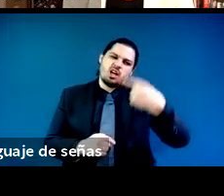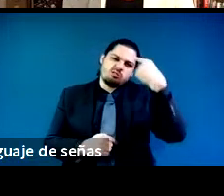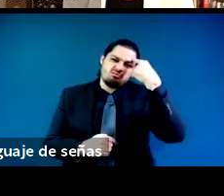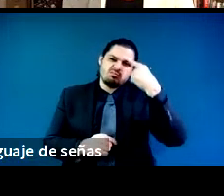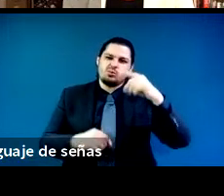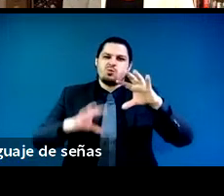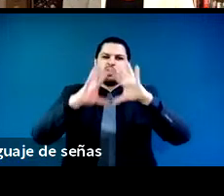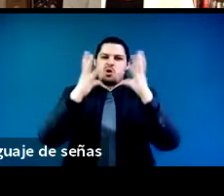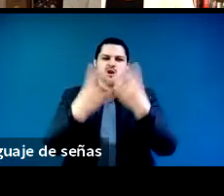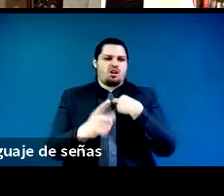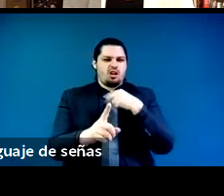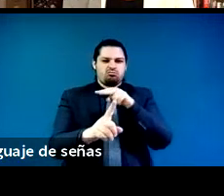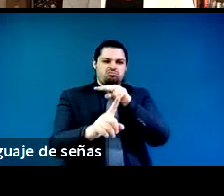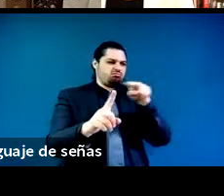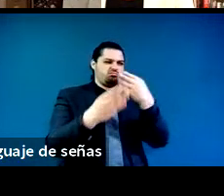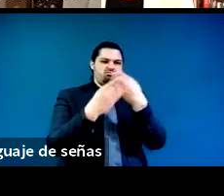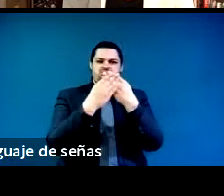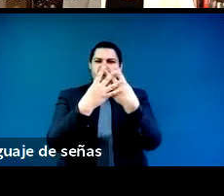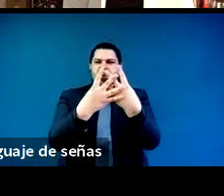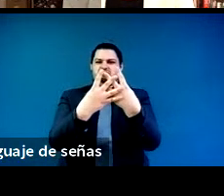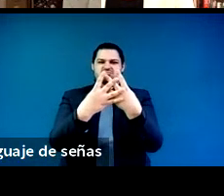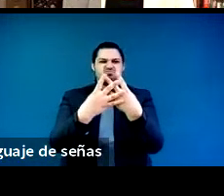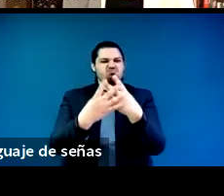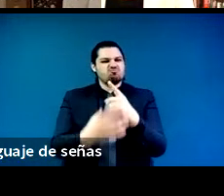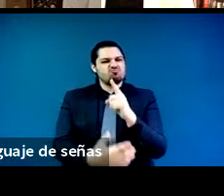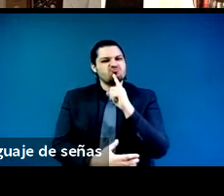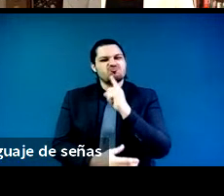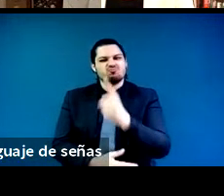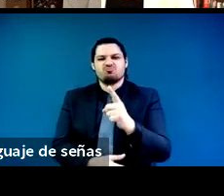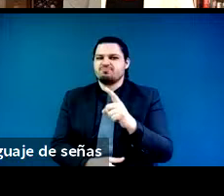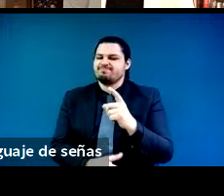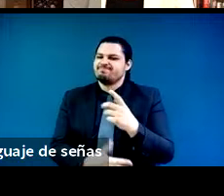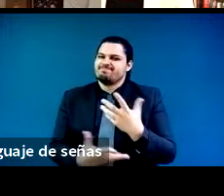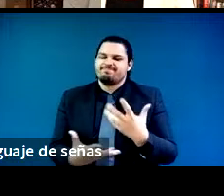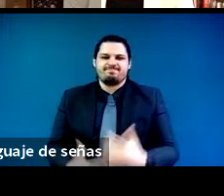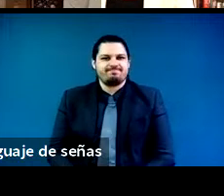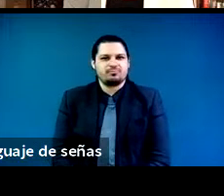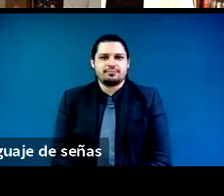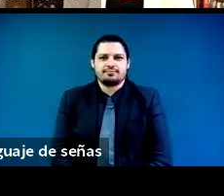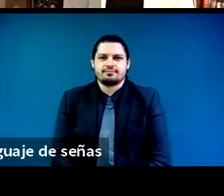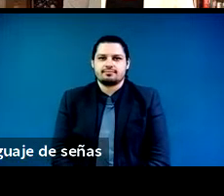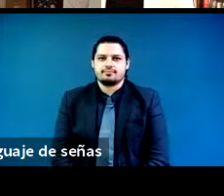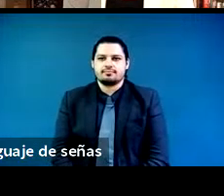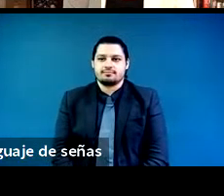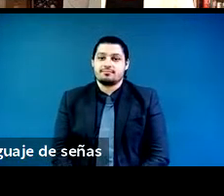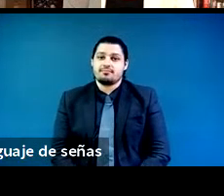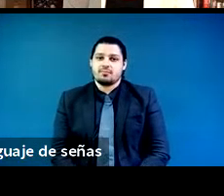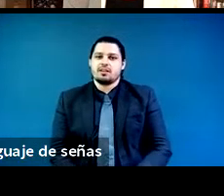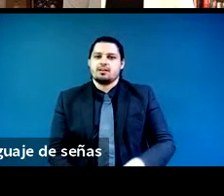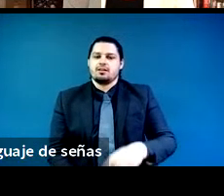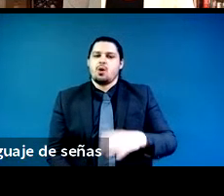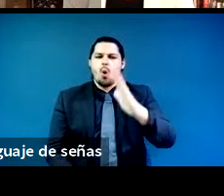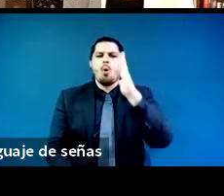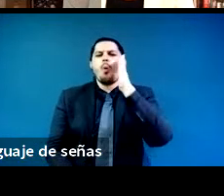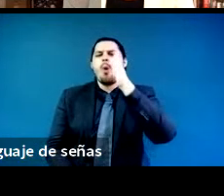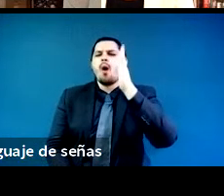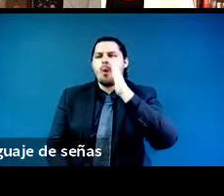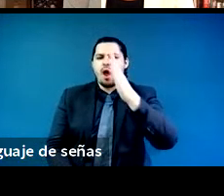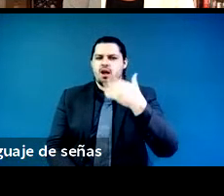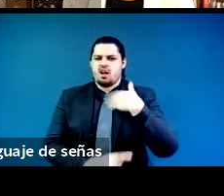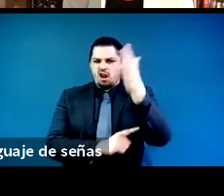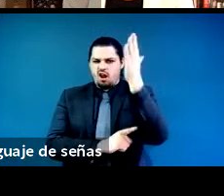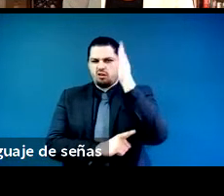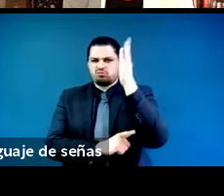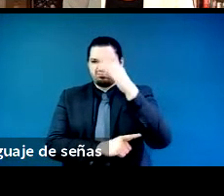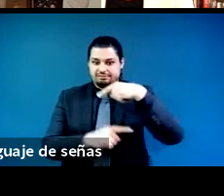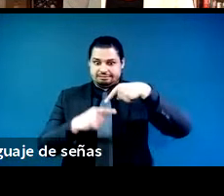another major conference hosted at the end of this year, and I will speak to my colleagues in the executive group of 8 other